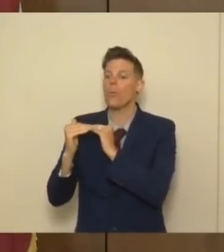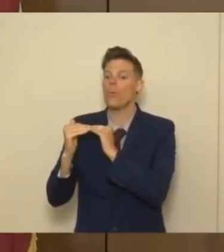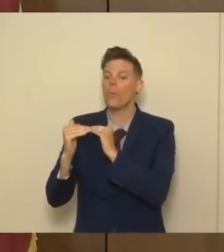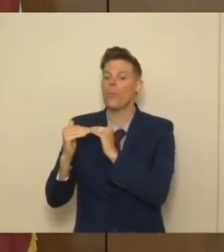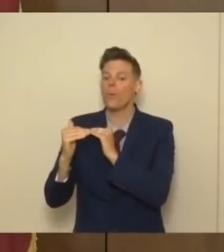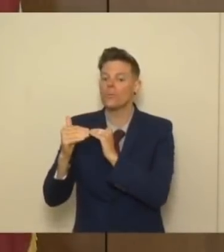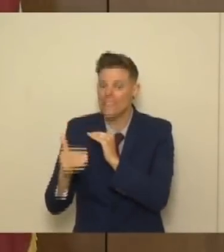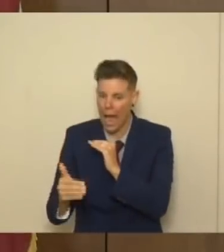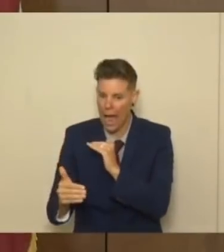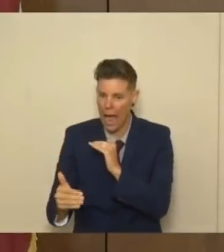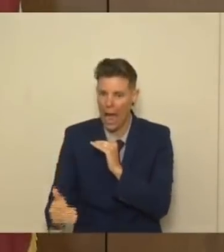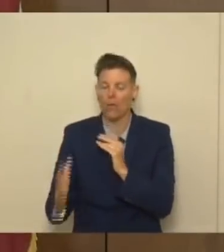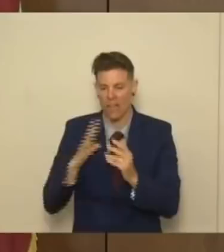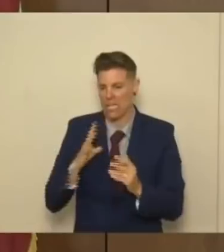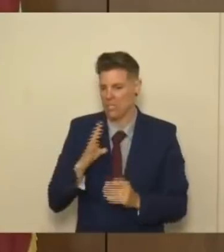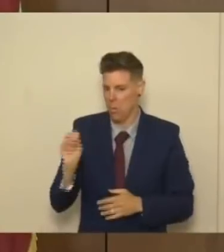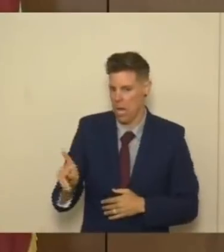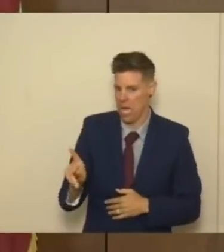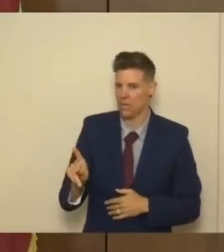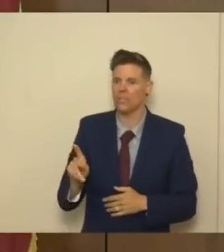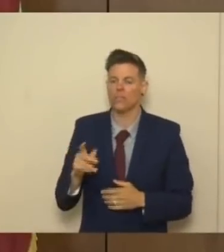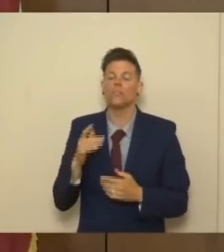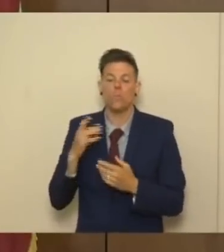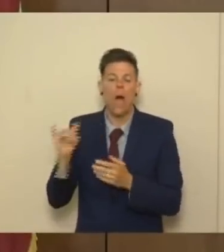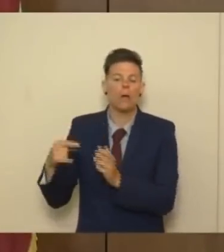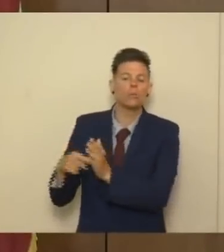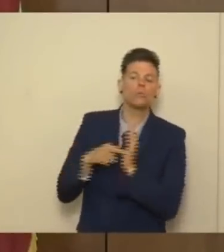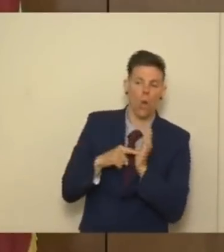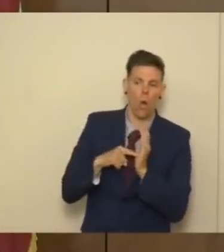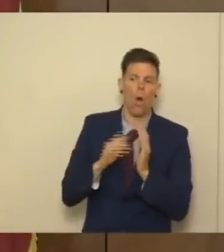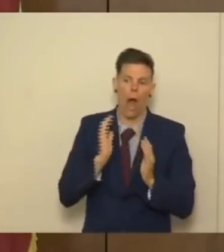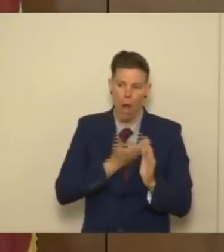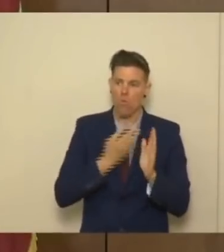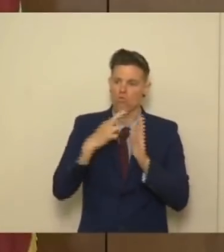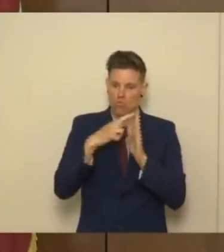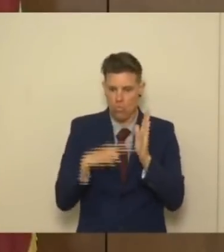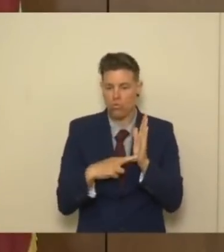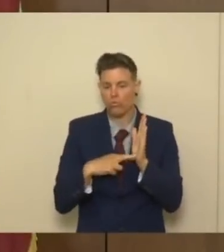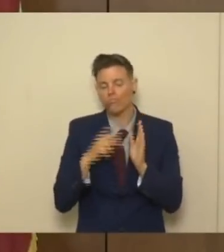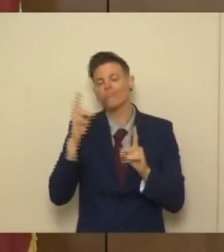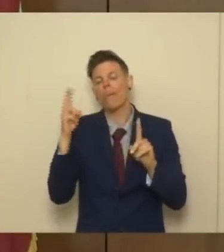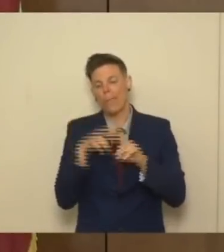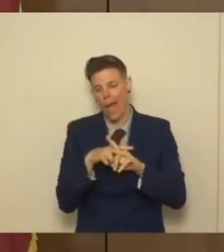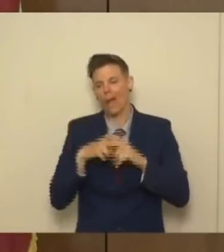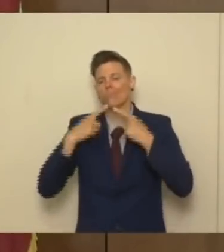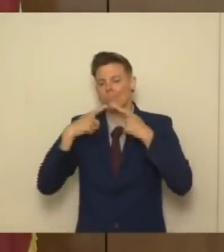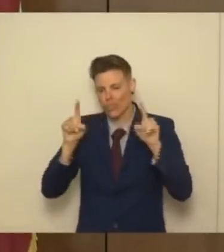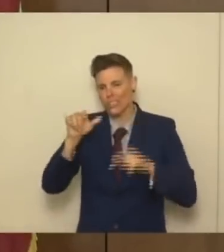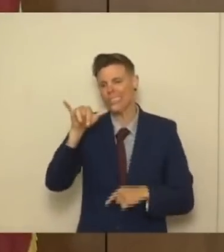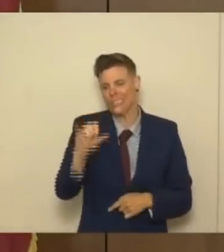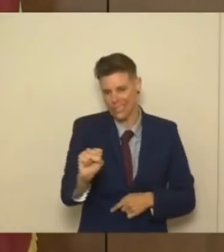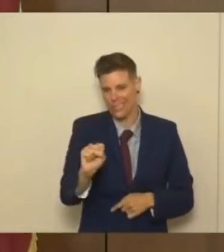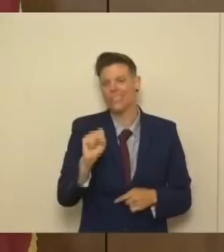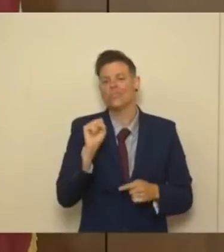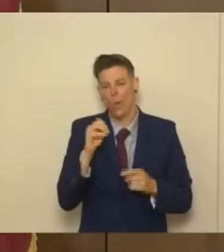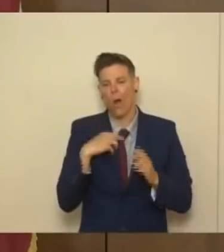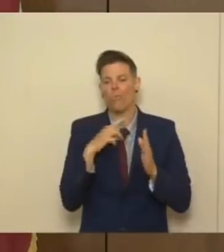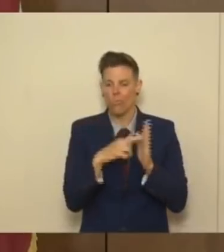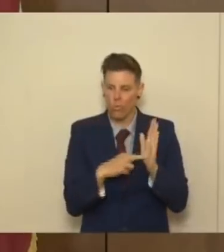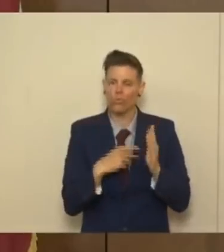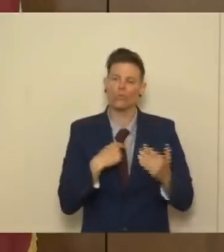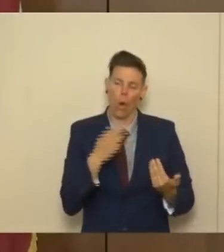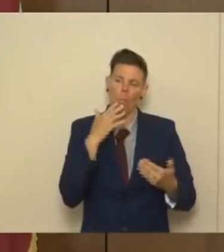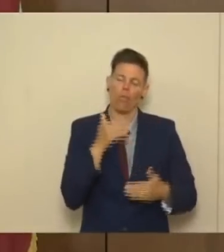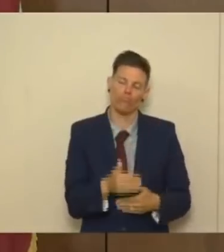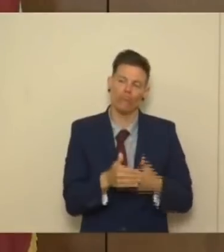safely made those reopening decisions. I wish I had a crystal ball. If I knew exactly that after this press conference, I was going to